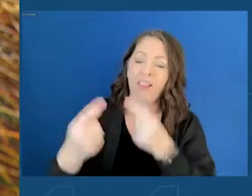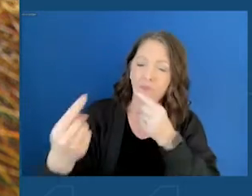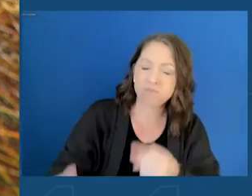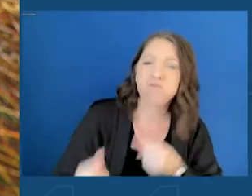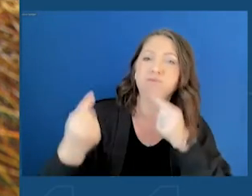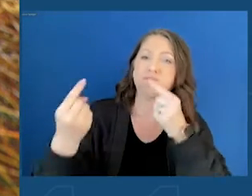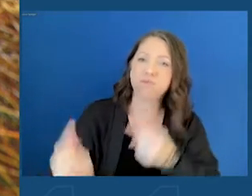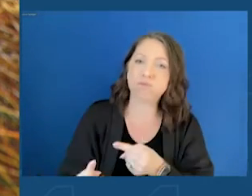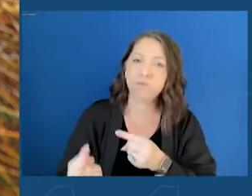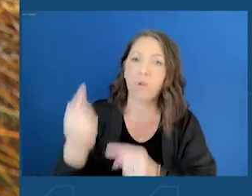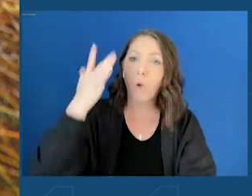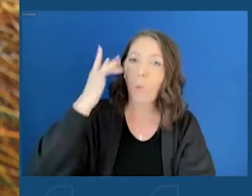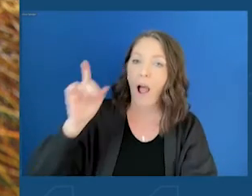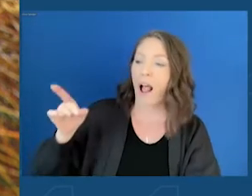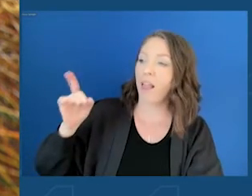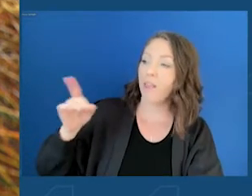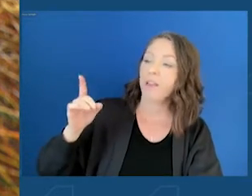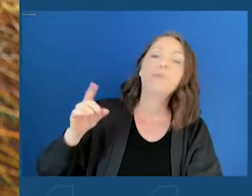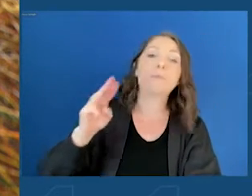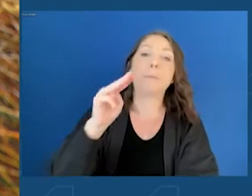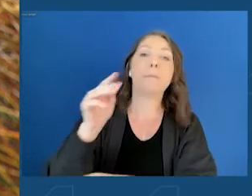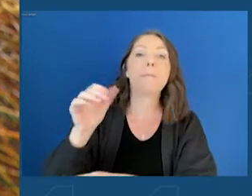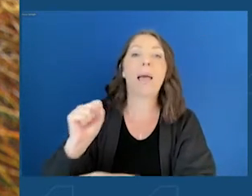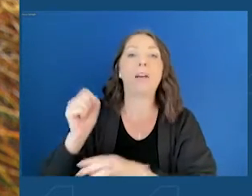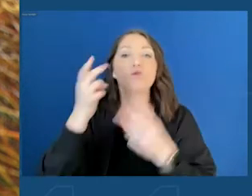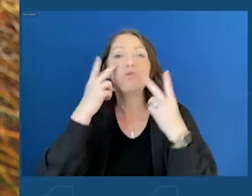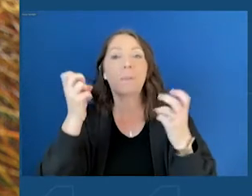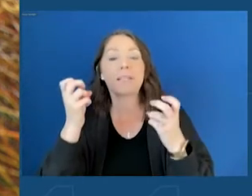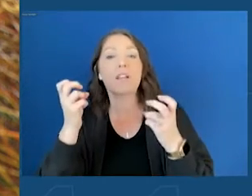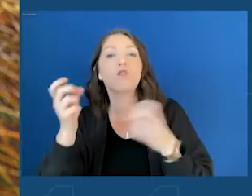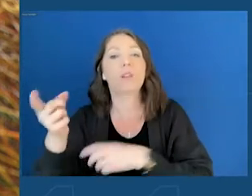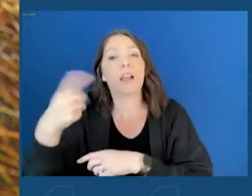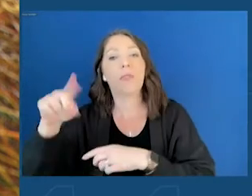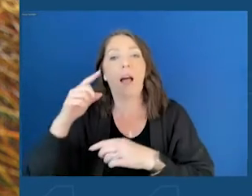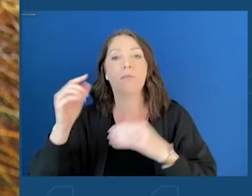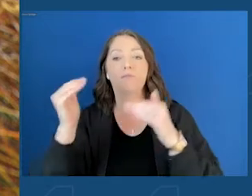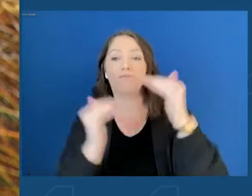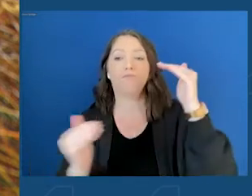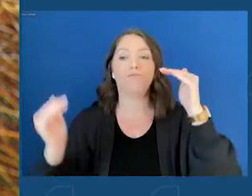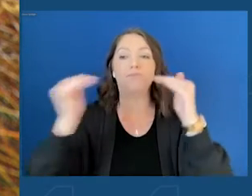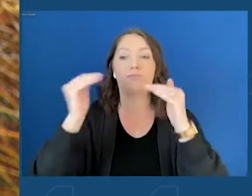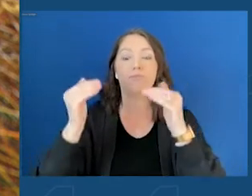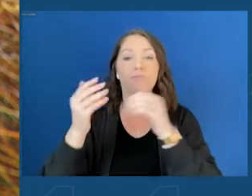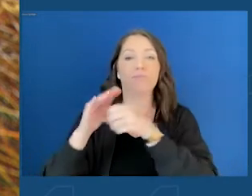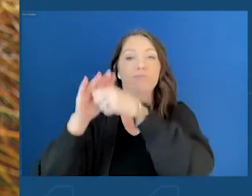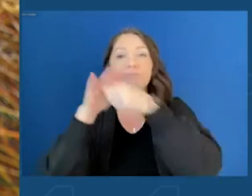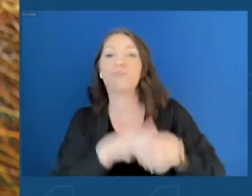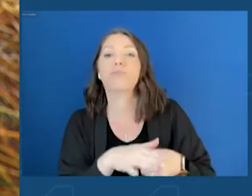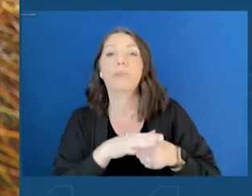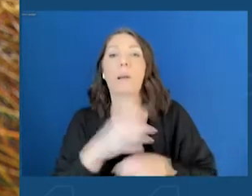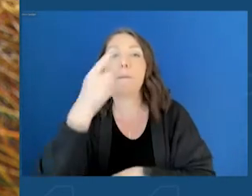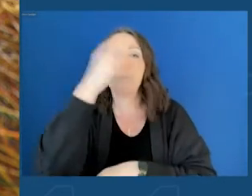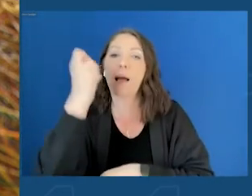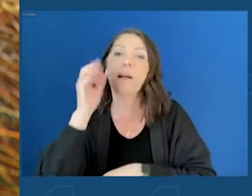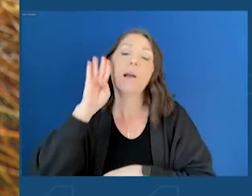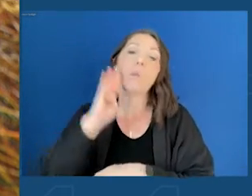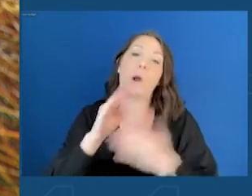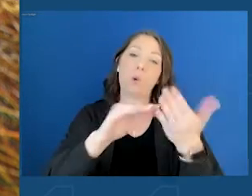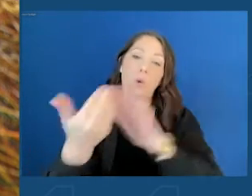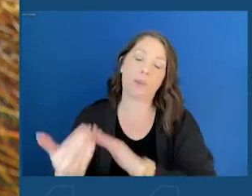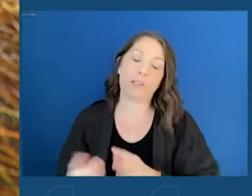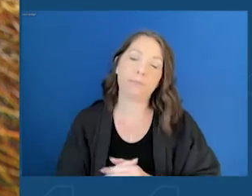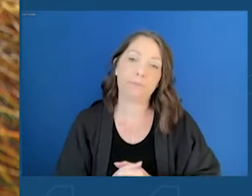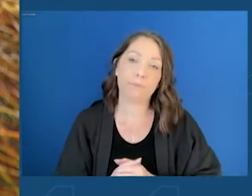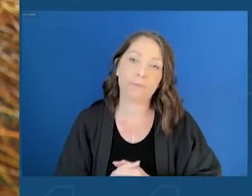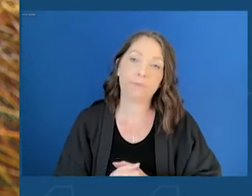of decades of mass criminalization that has disproportionately impacted Black and brown communities. For millions of New Yorkers,